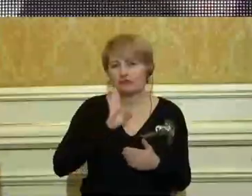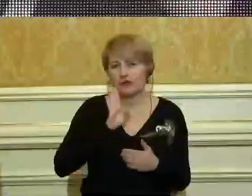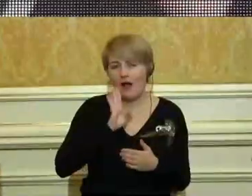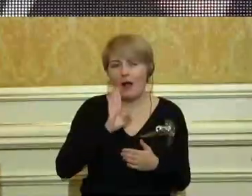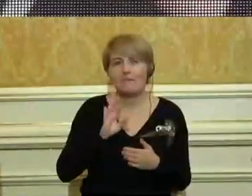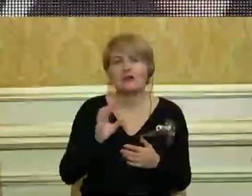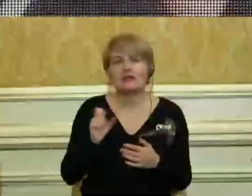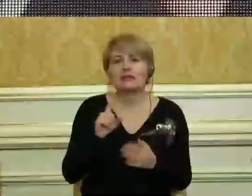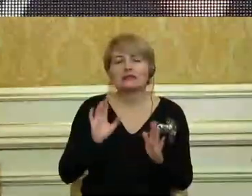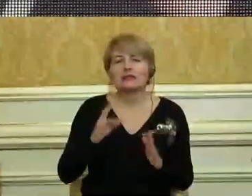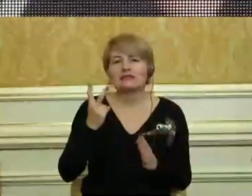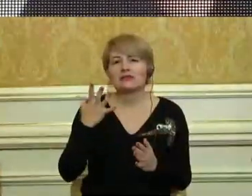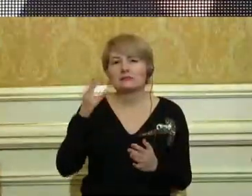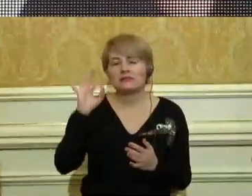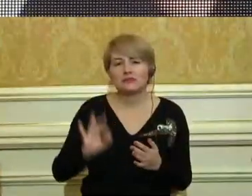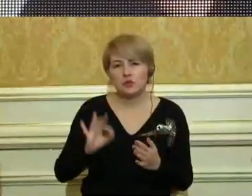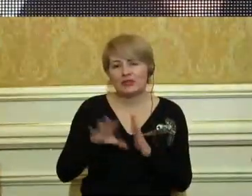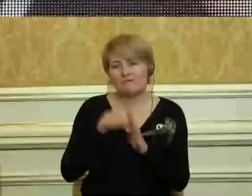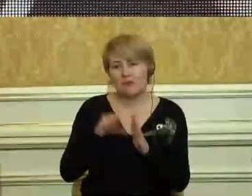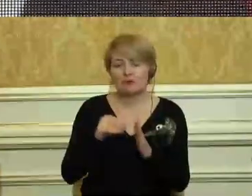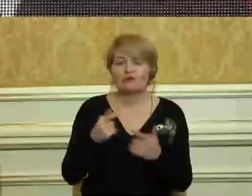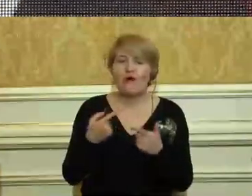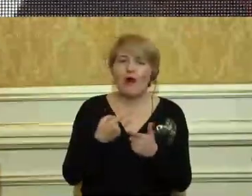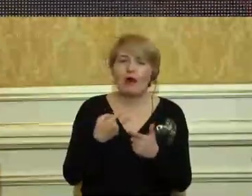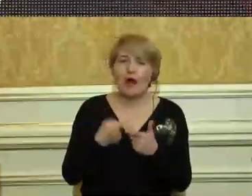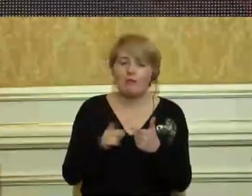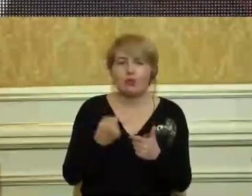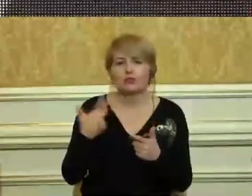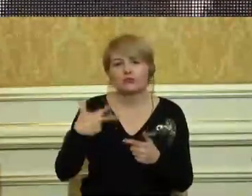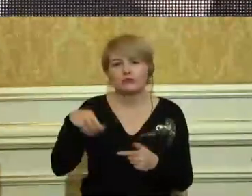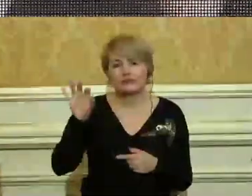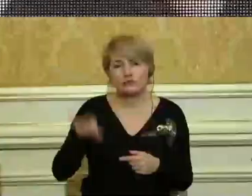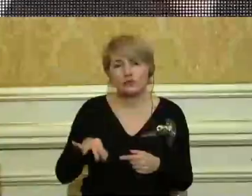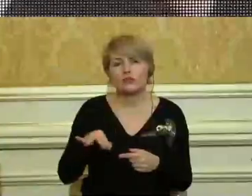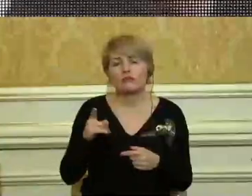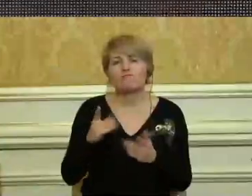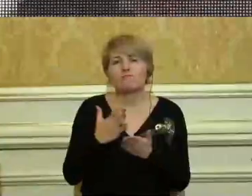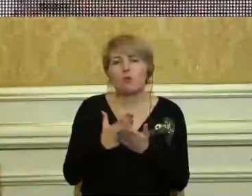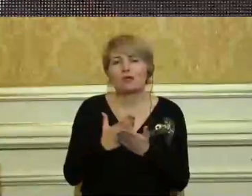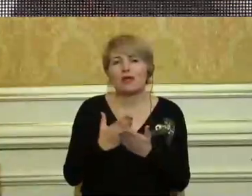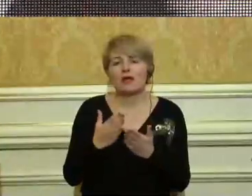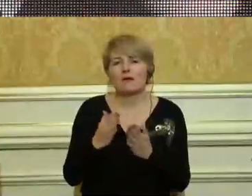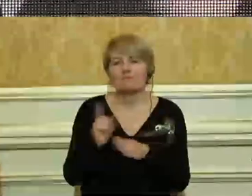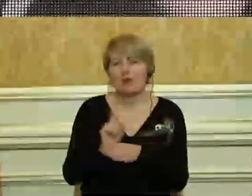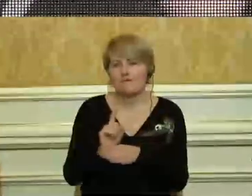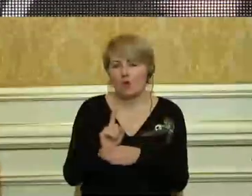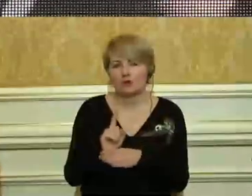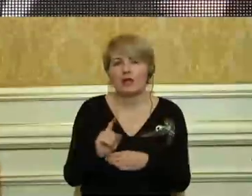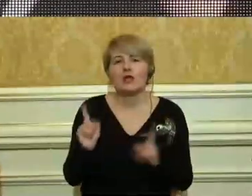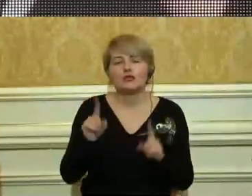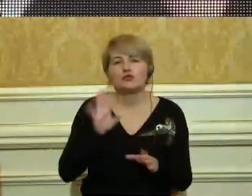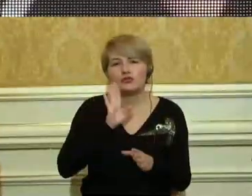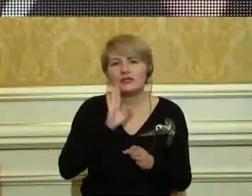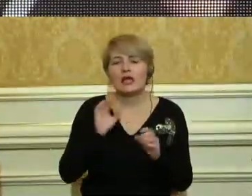25-30% quota. So I think that quota is very much necessary for women entering political parties